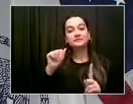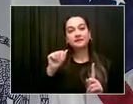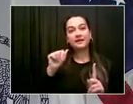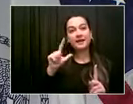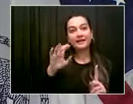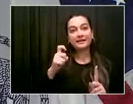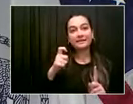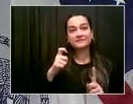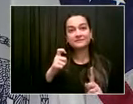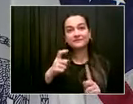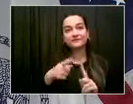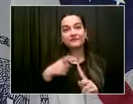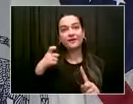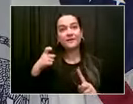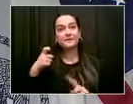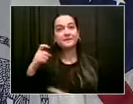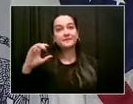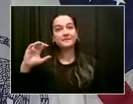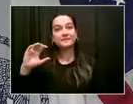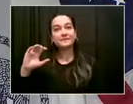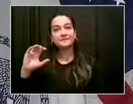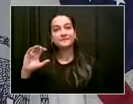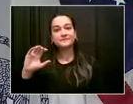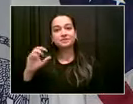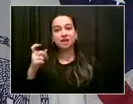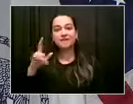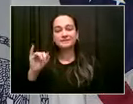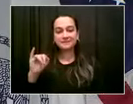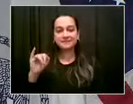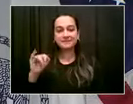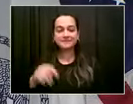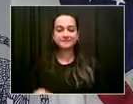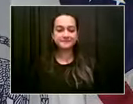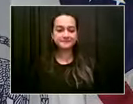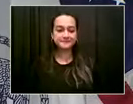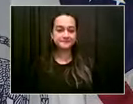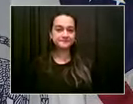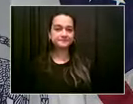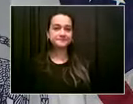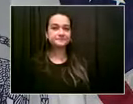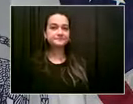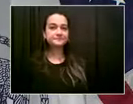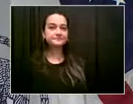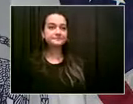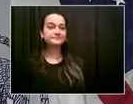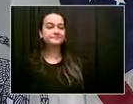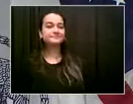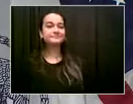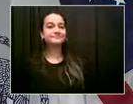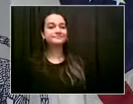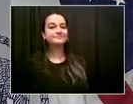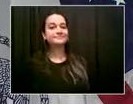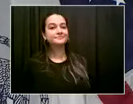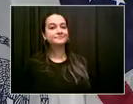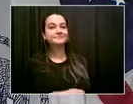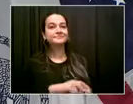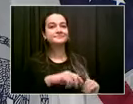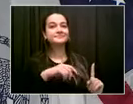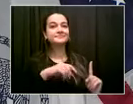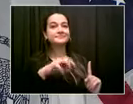Back in March, you said that your expectation is that the city would have to have a remote option in the